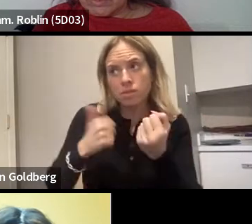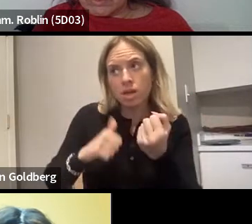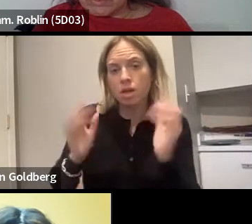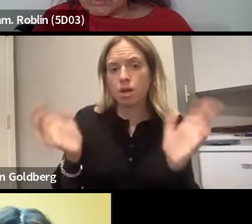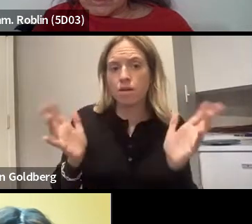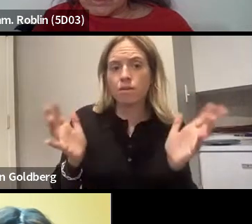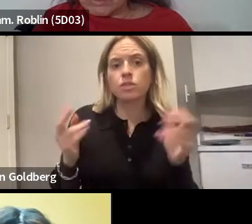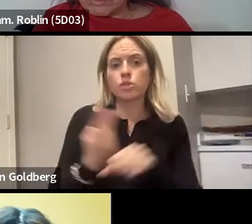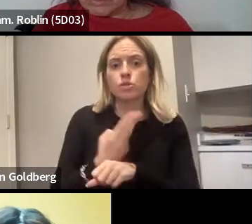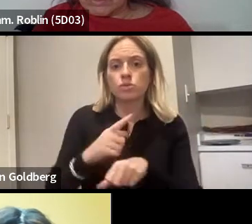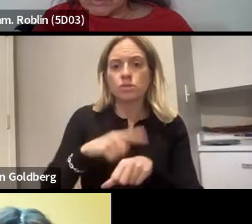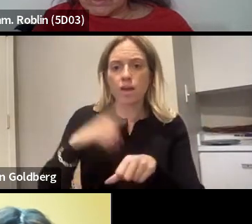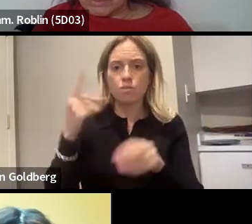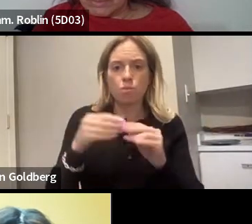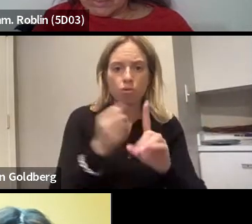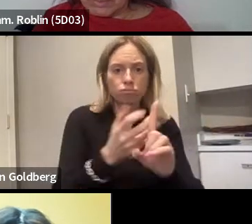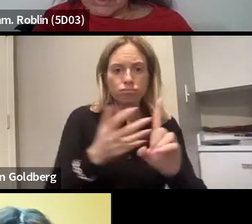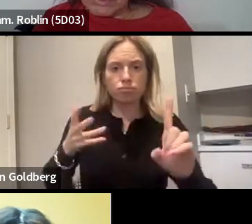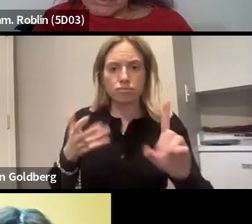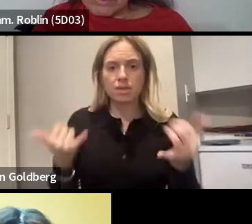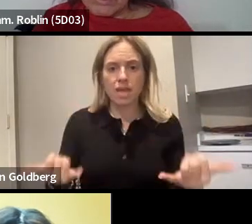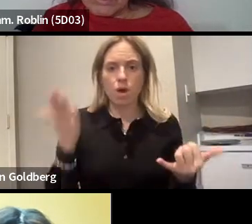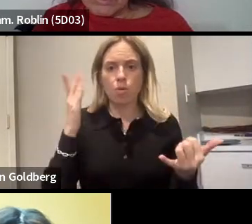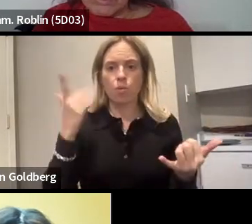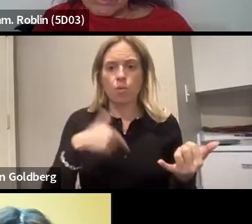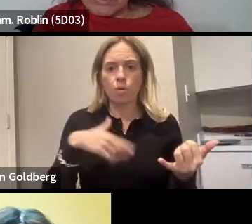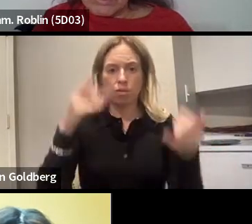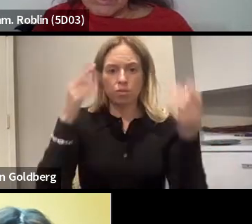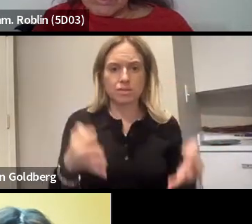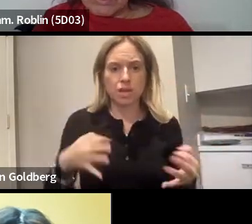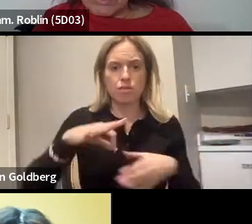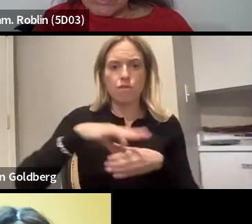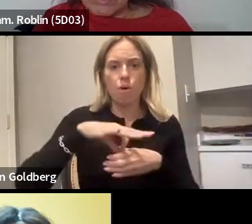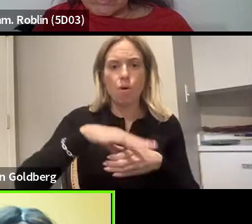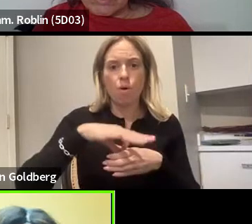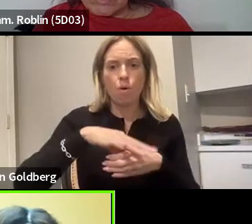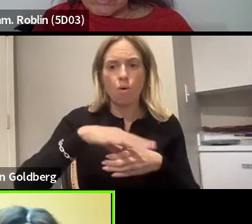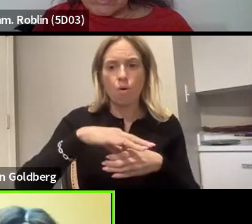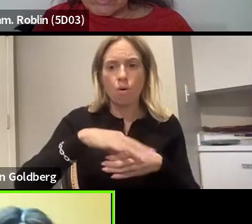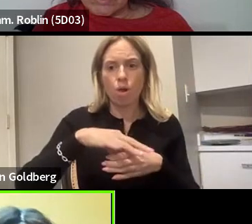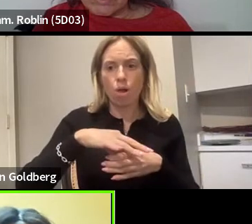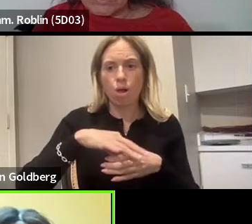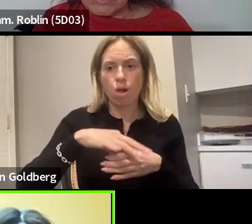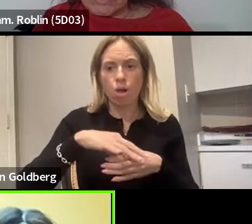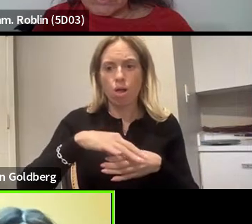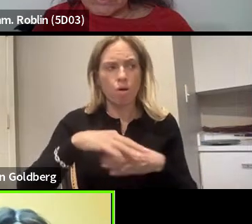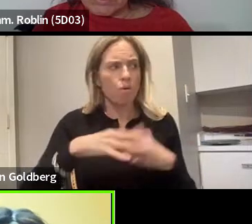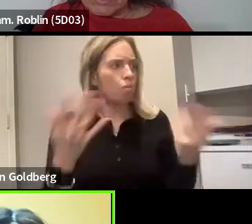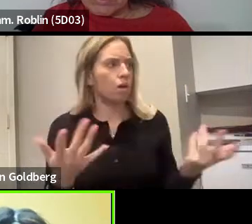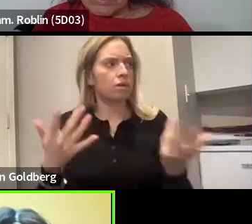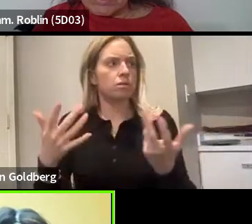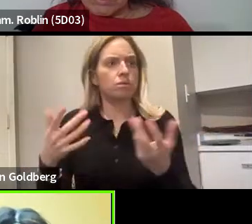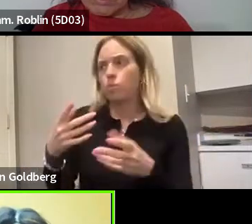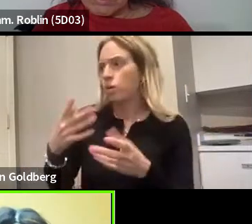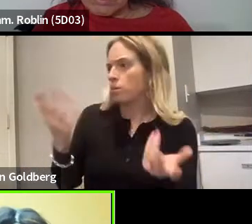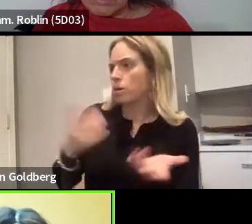make further explanation. We're going to move now to a vote. I'll turn it back over. discussion, I'm